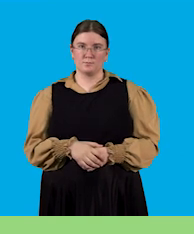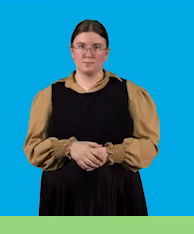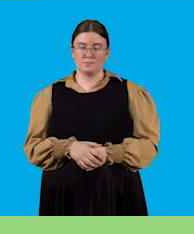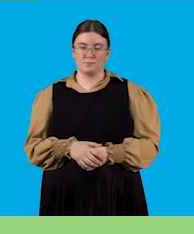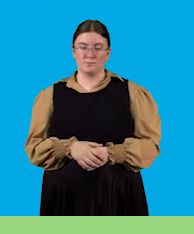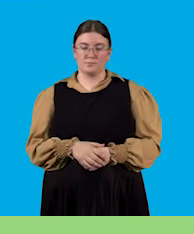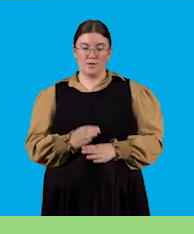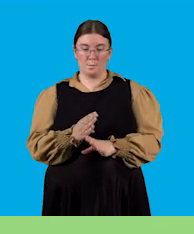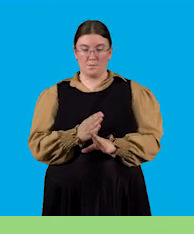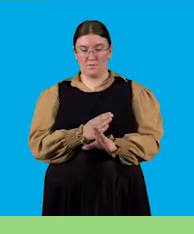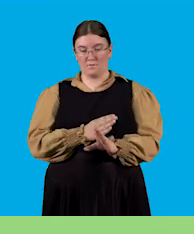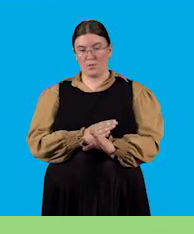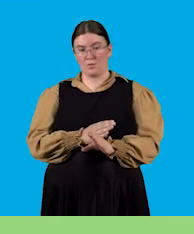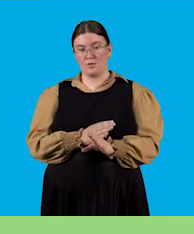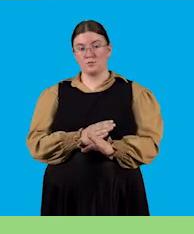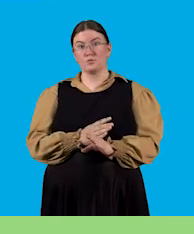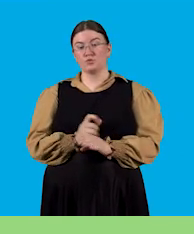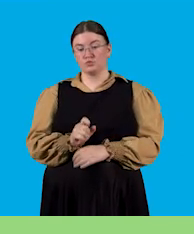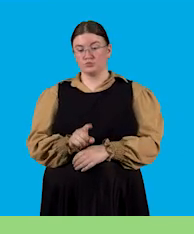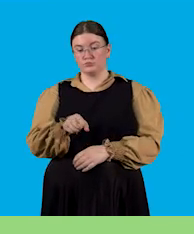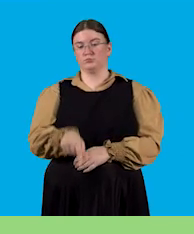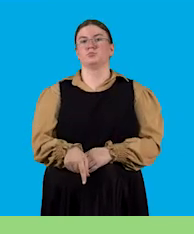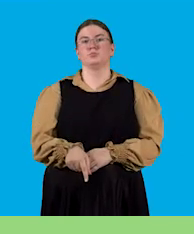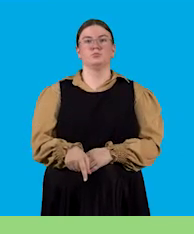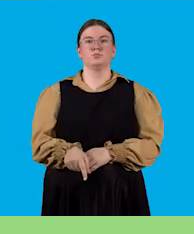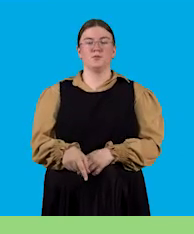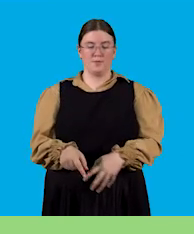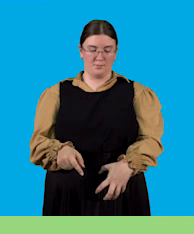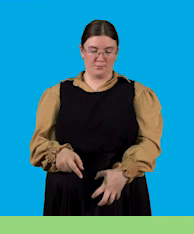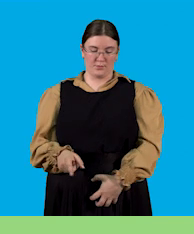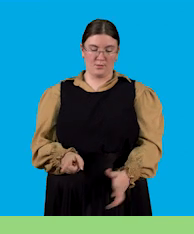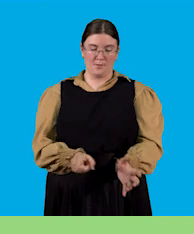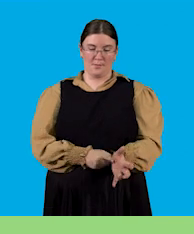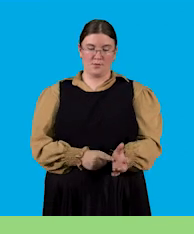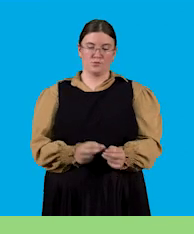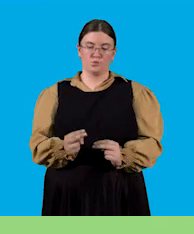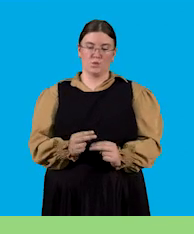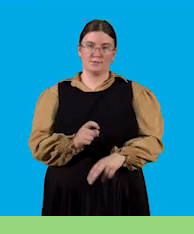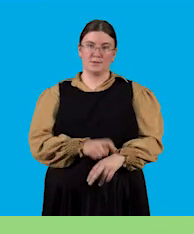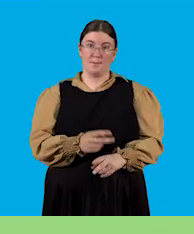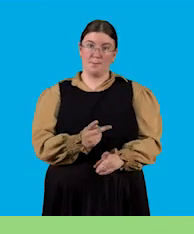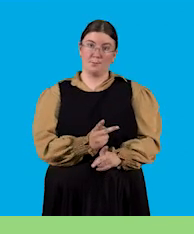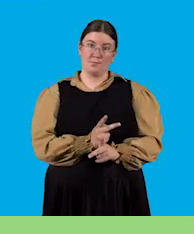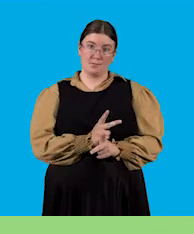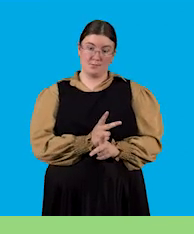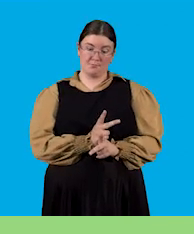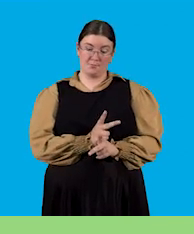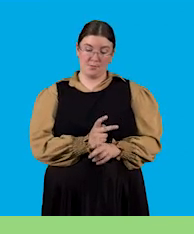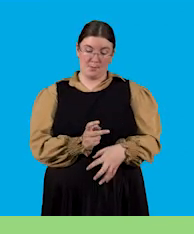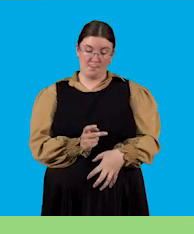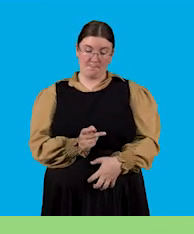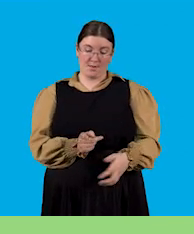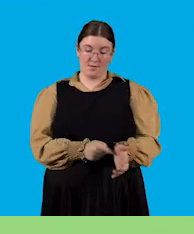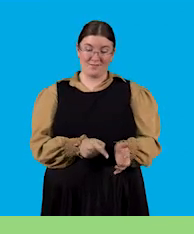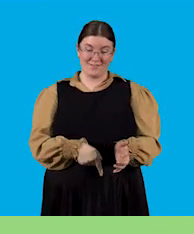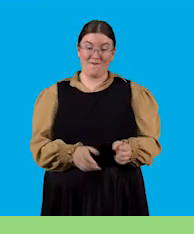Before the urine is excreted, it is temporarily stored in the bladder. Once the bladder is filled, then